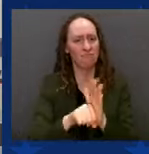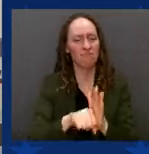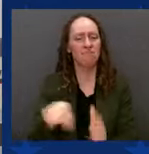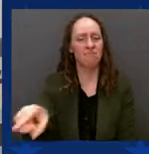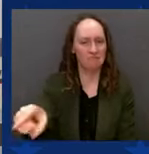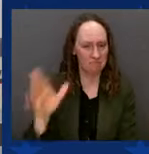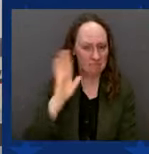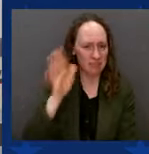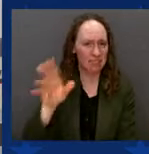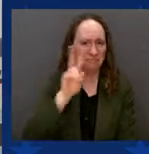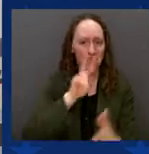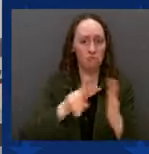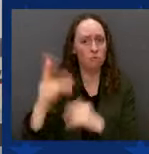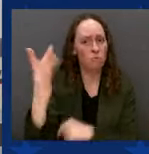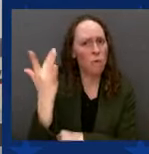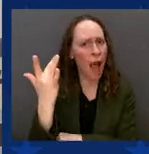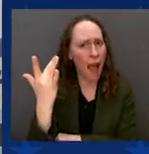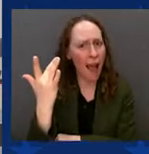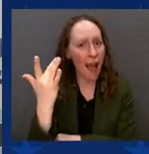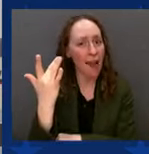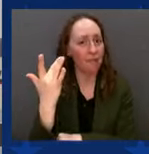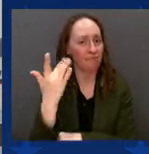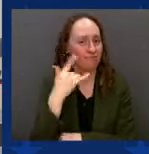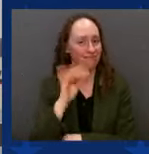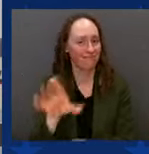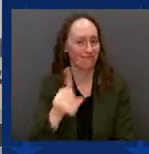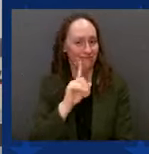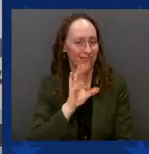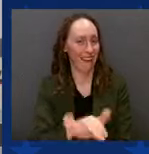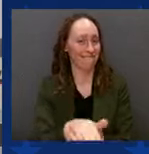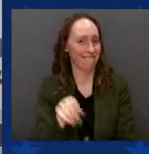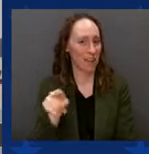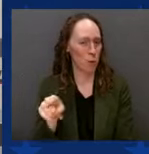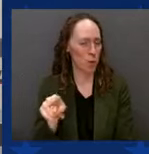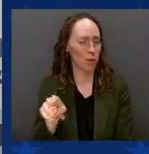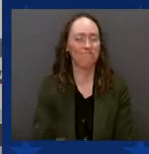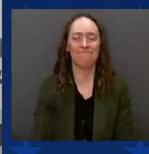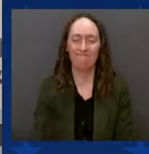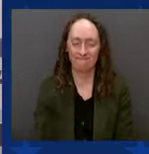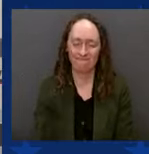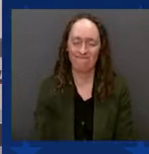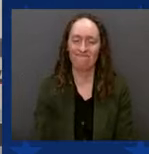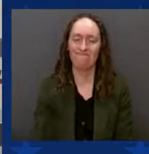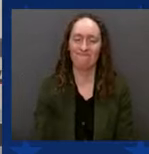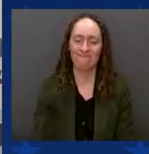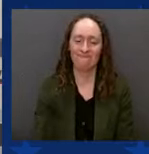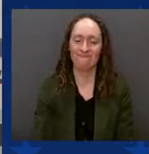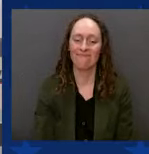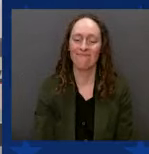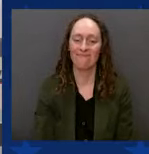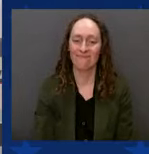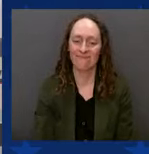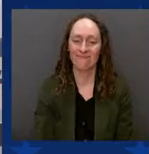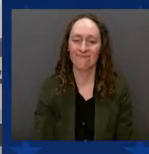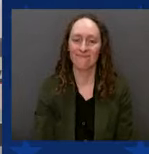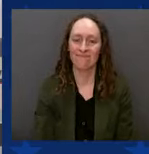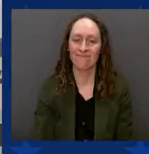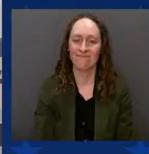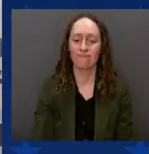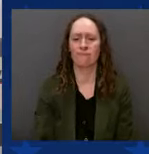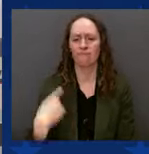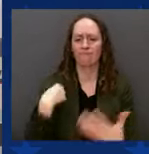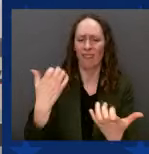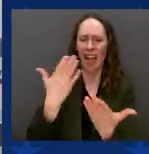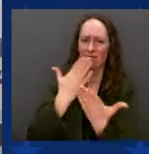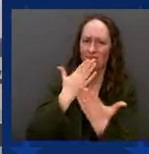And I want to thank Congressman Brendan Boyle for the passport to get in this district. Brendan, you've been a great friend from the time we've been